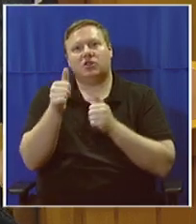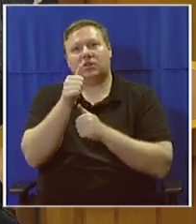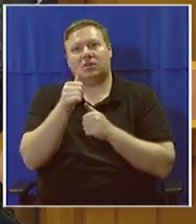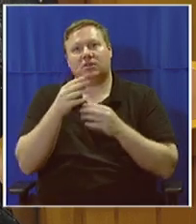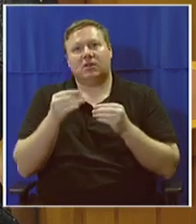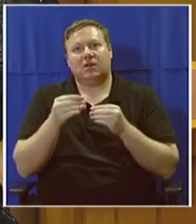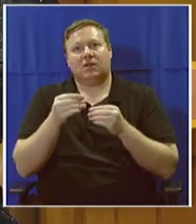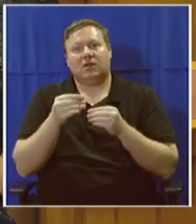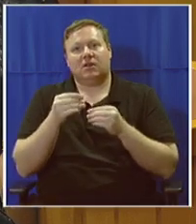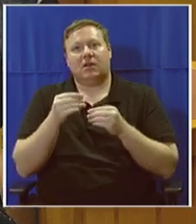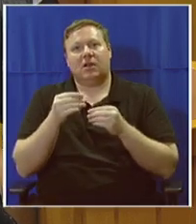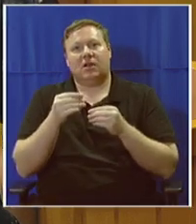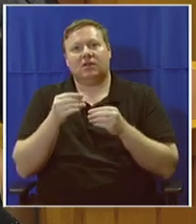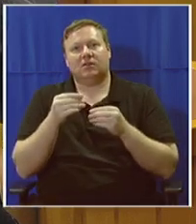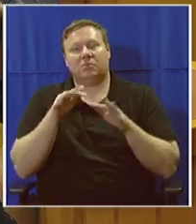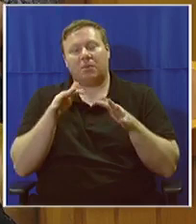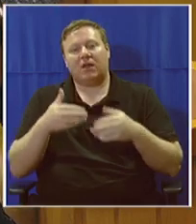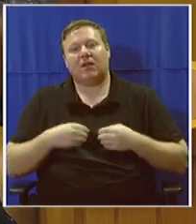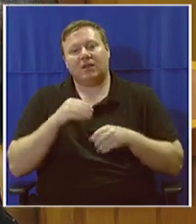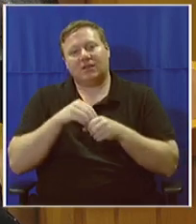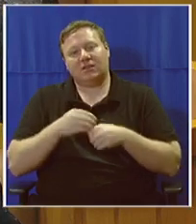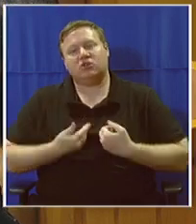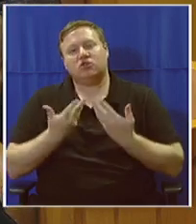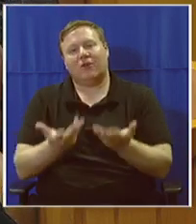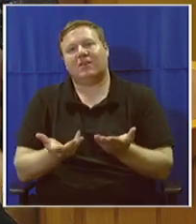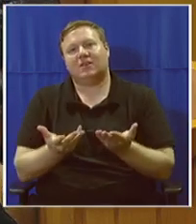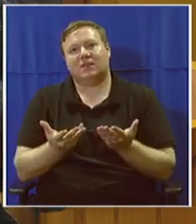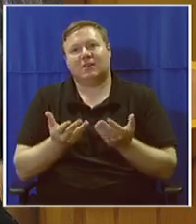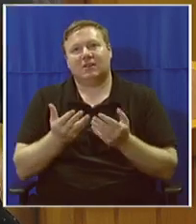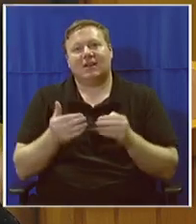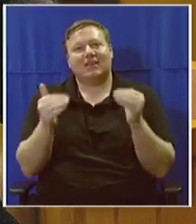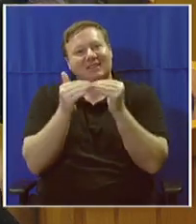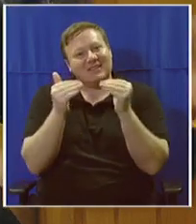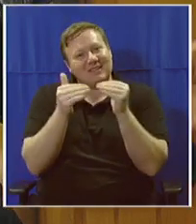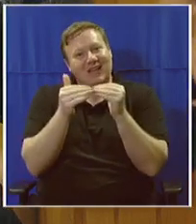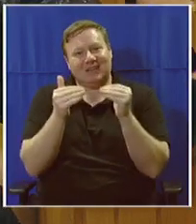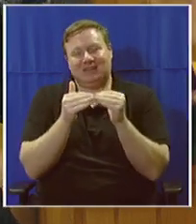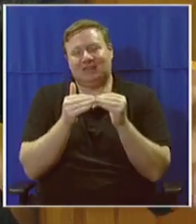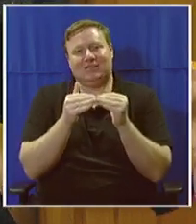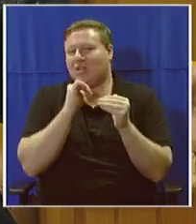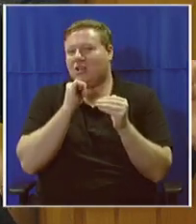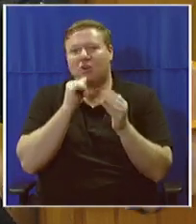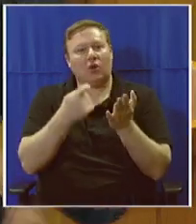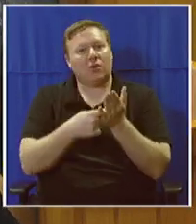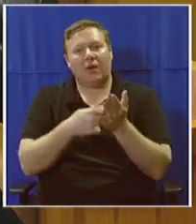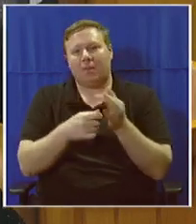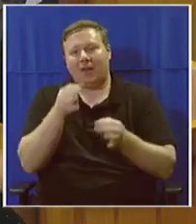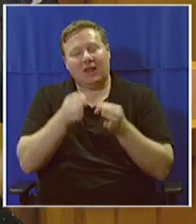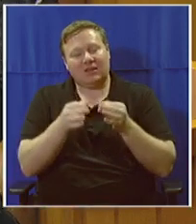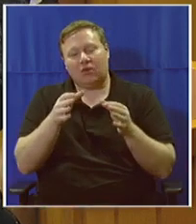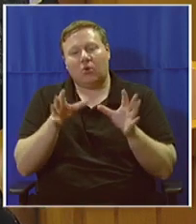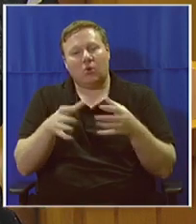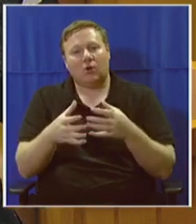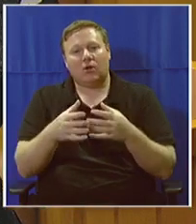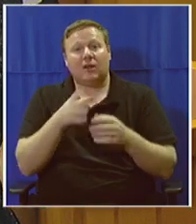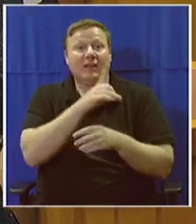to political party. The civil service has the standard, whether it's in a DA province or in